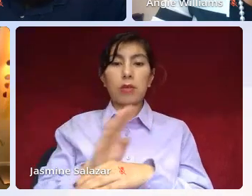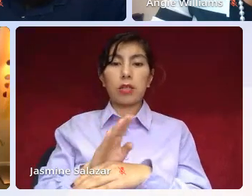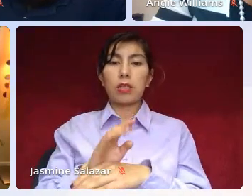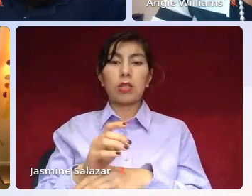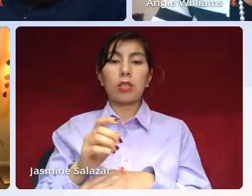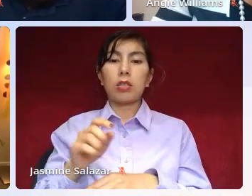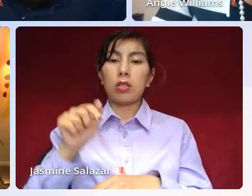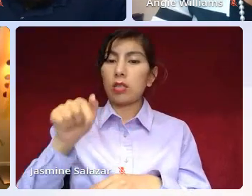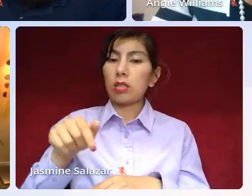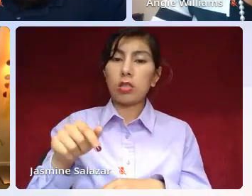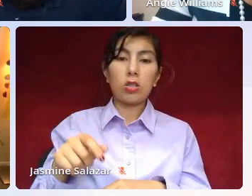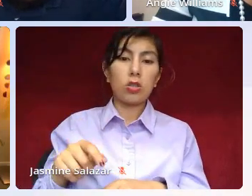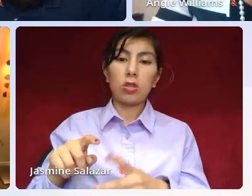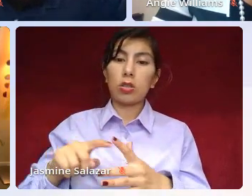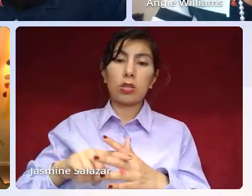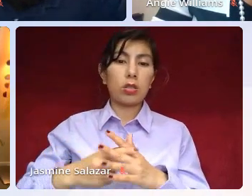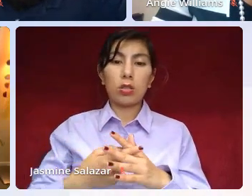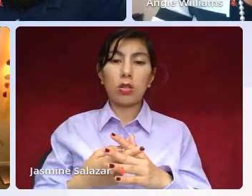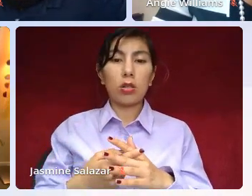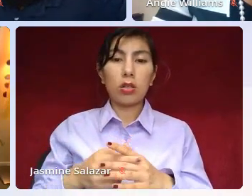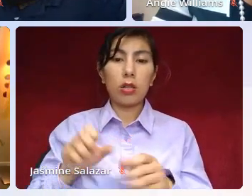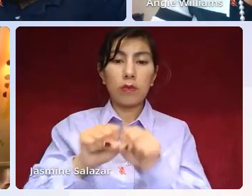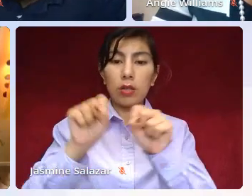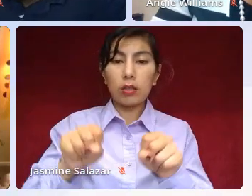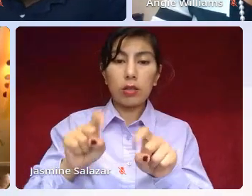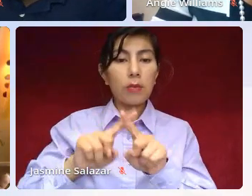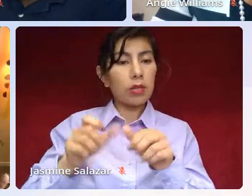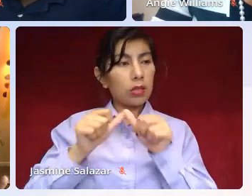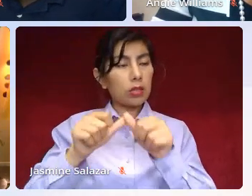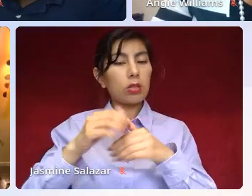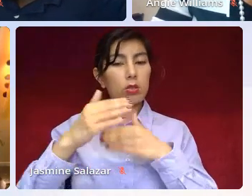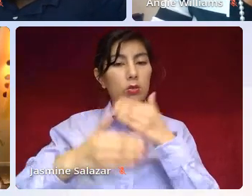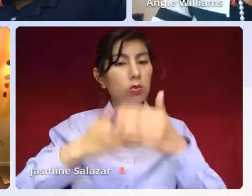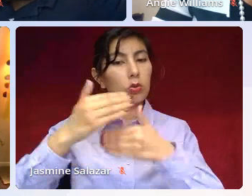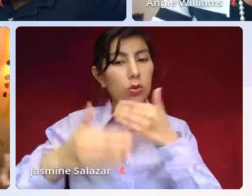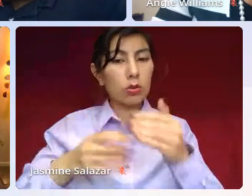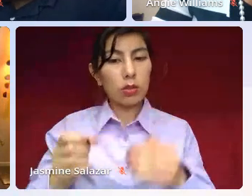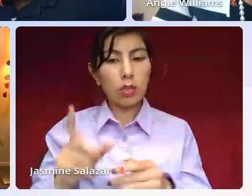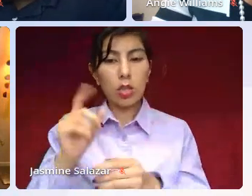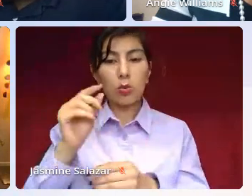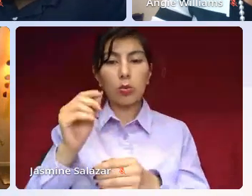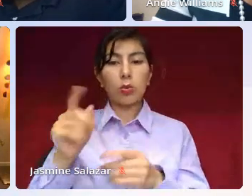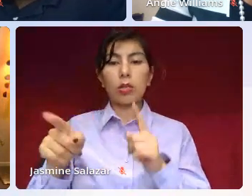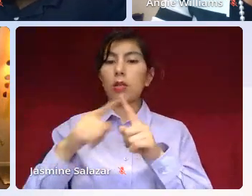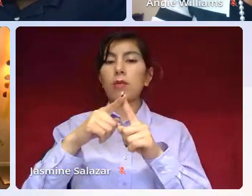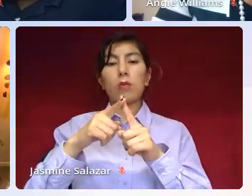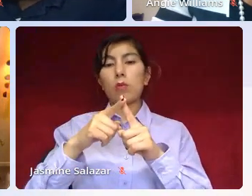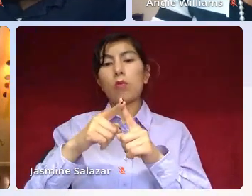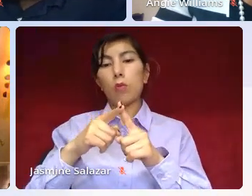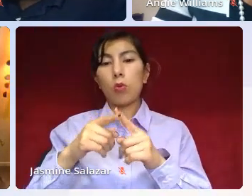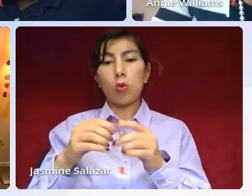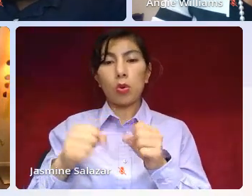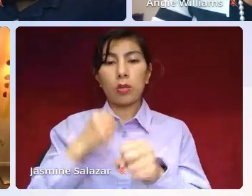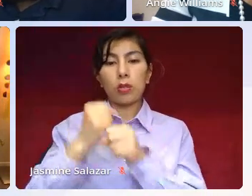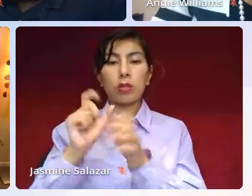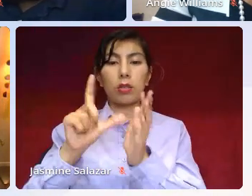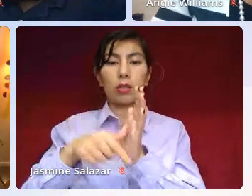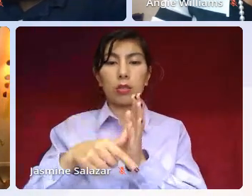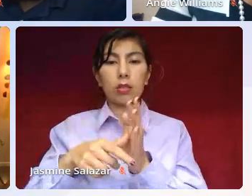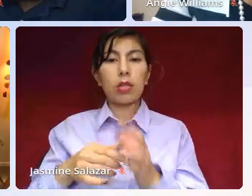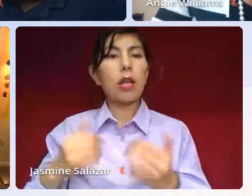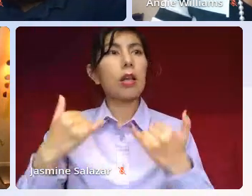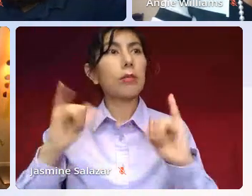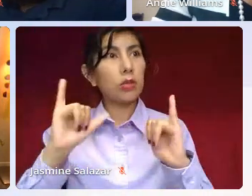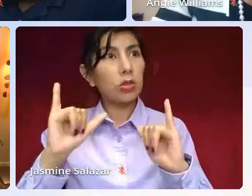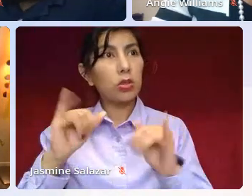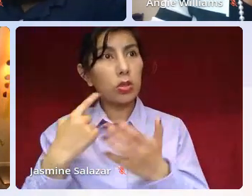story of the system, and that it keeps on going. And here 20 plus years later, I'm still, talking about the story that